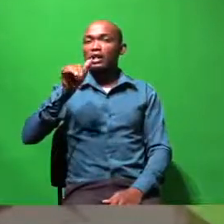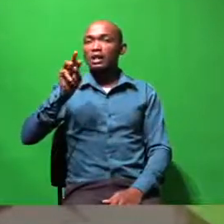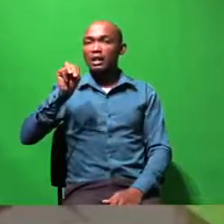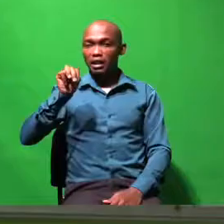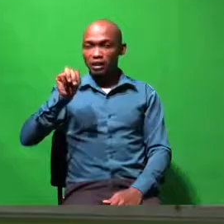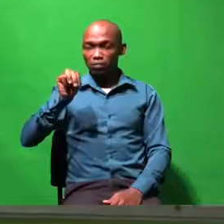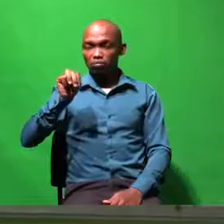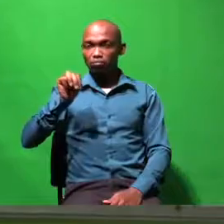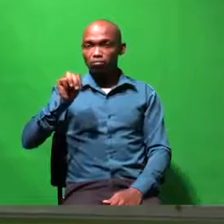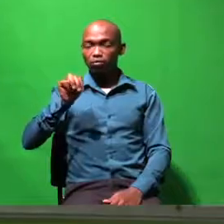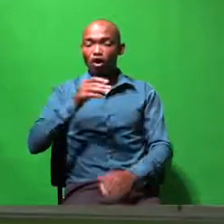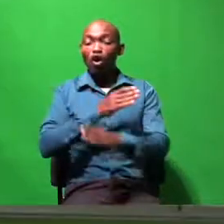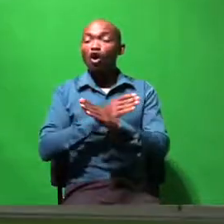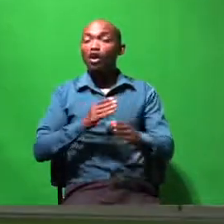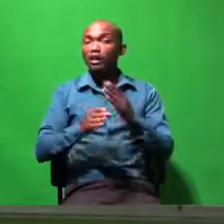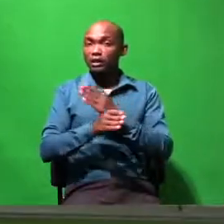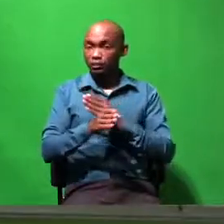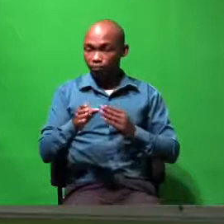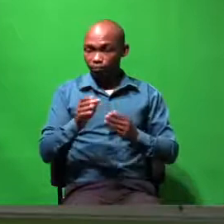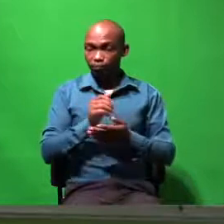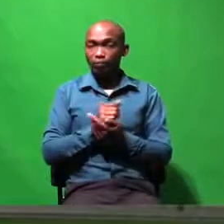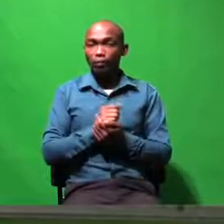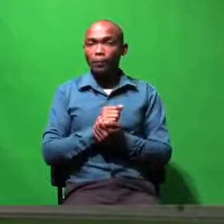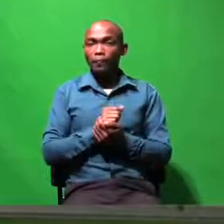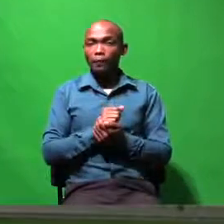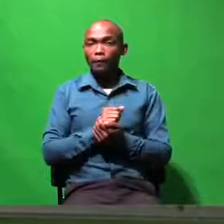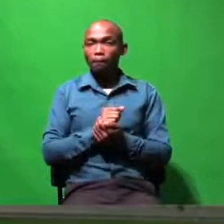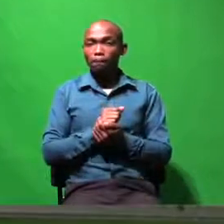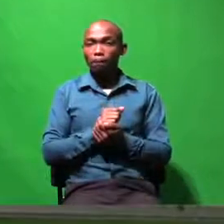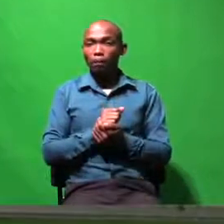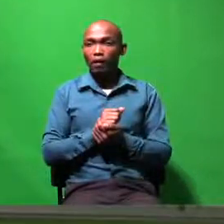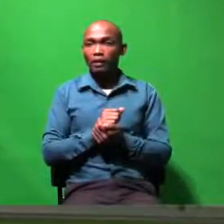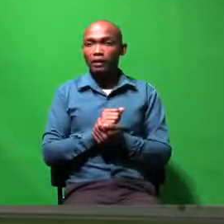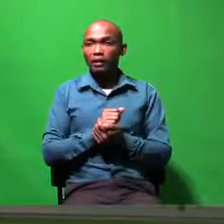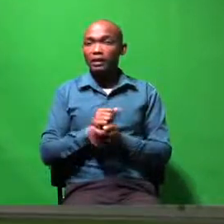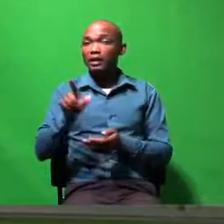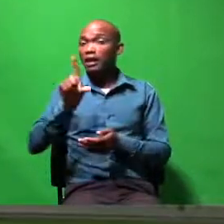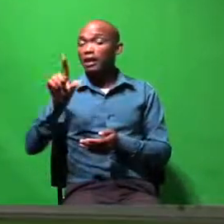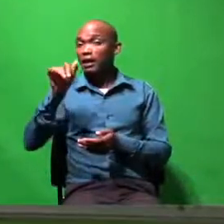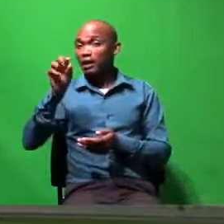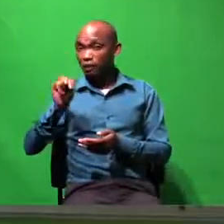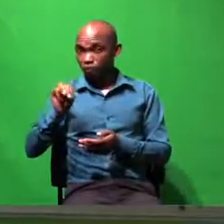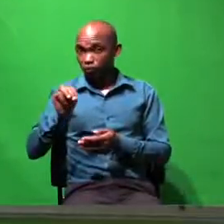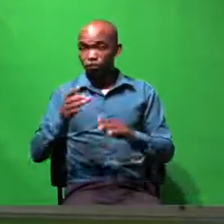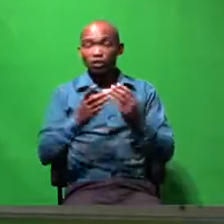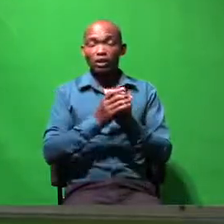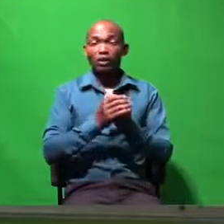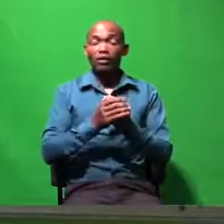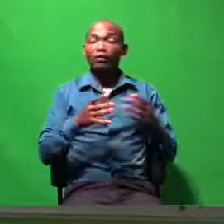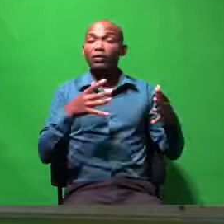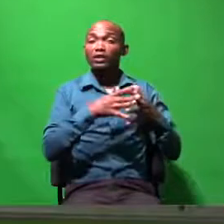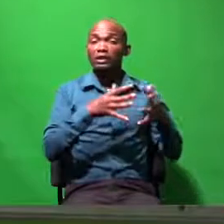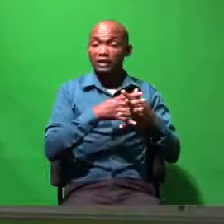lymphoid organs. So, the lymph, together with the lymph vessels, and together with the